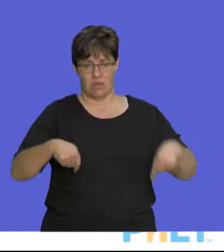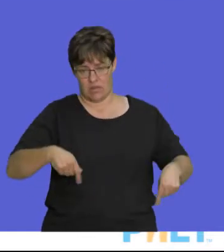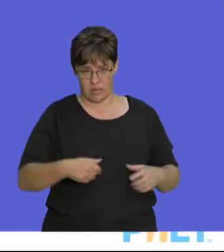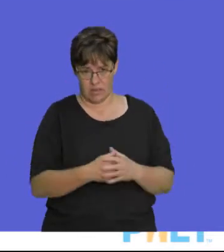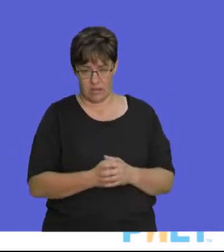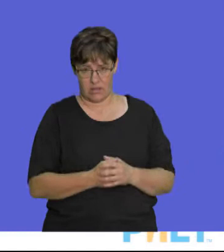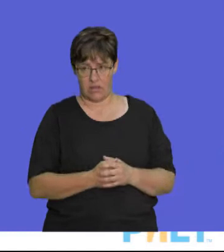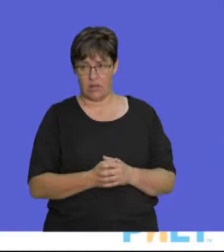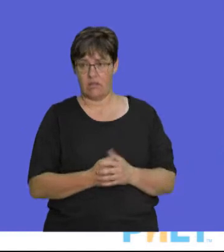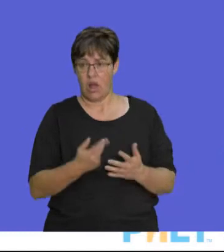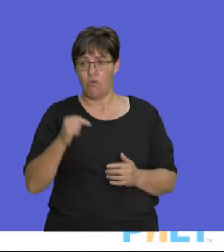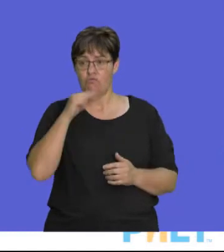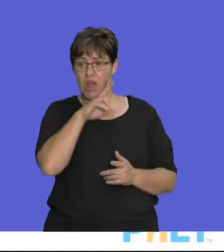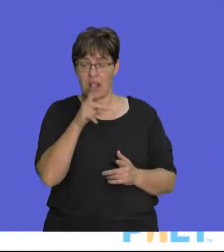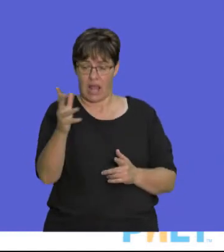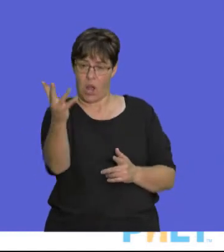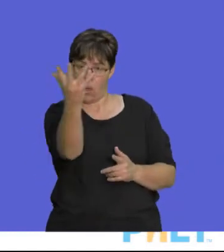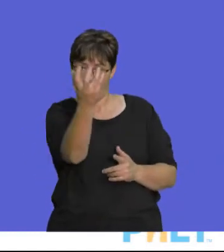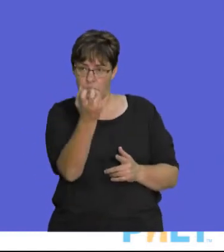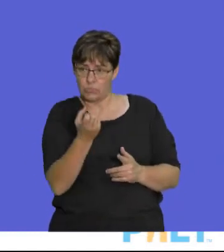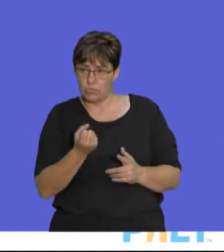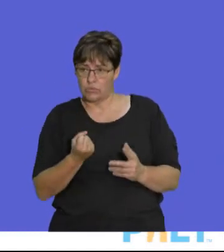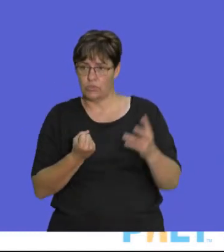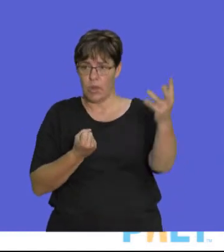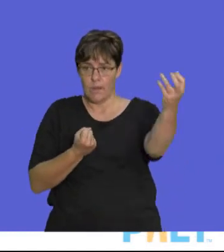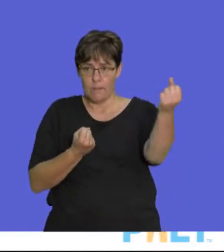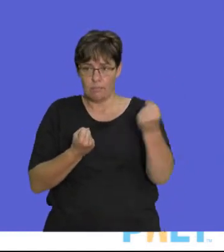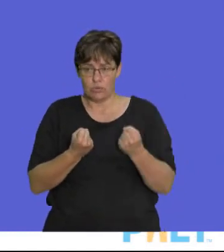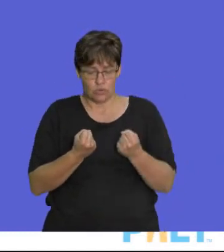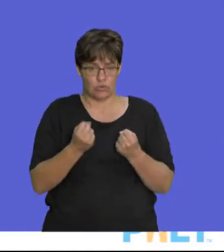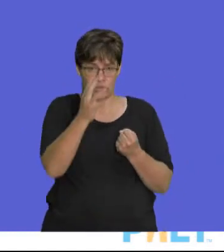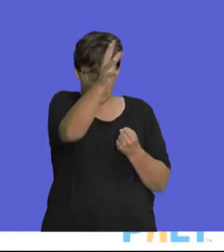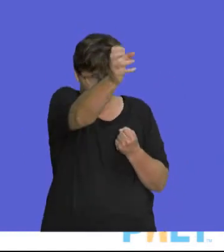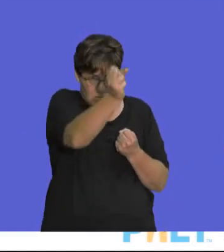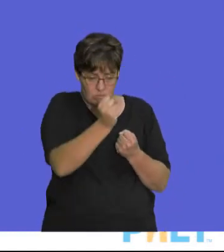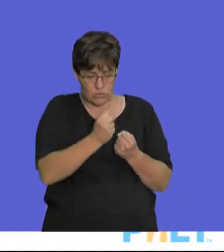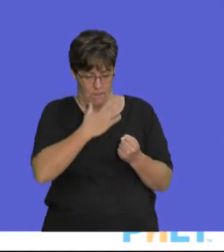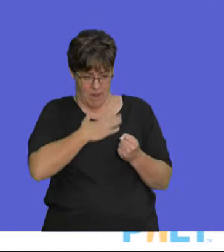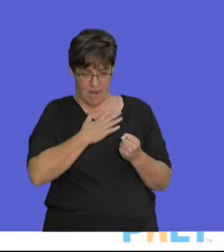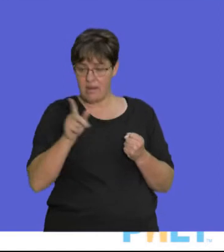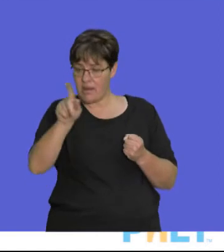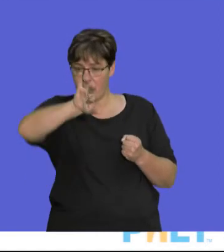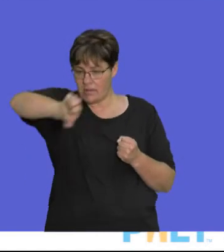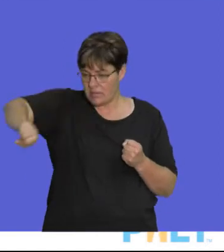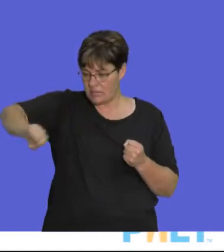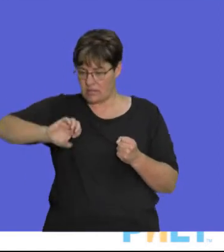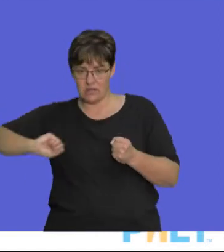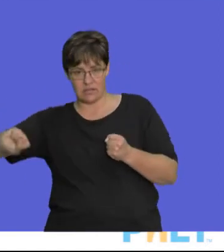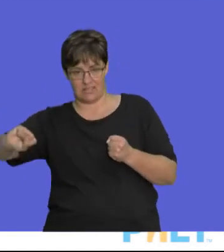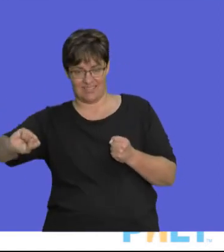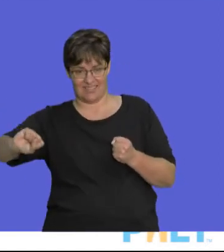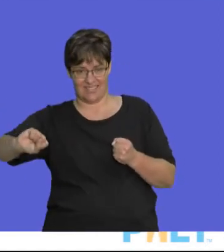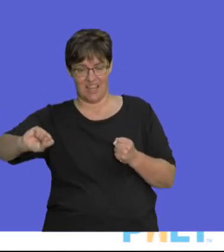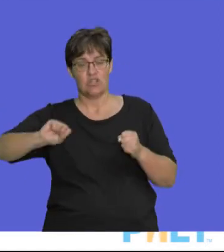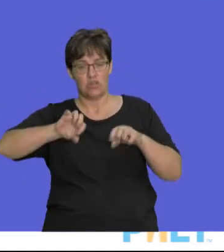see, because we said that these field lines that we use to represent the electric fields are actually imaginary. So we're still pretty much